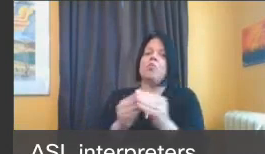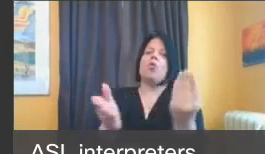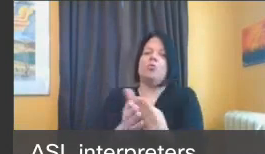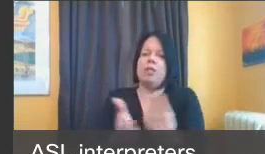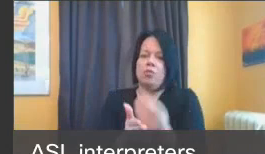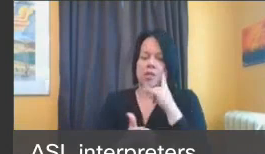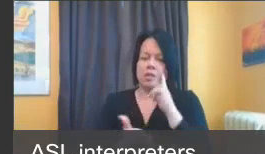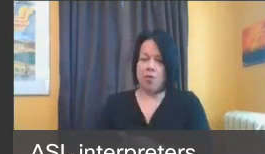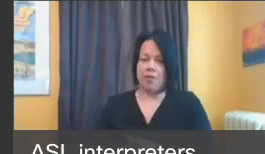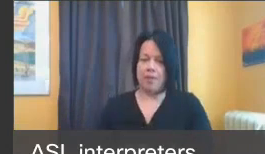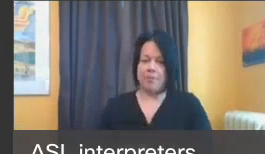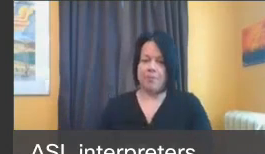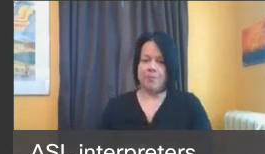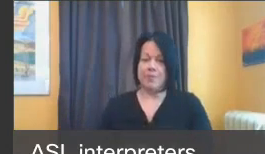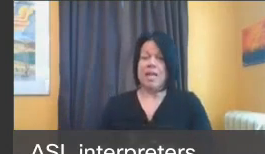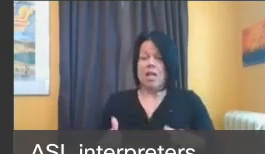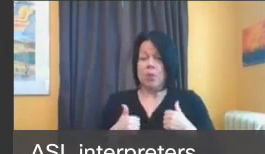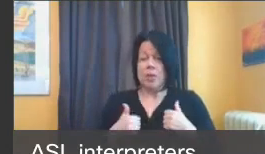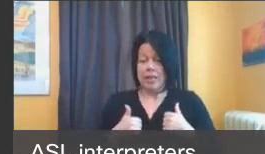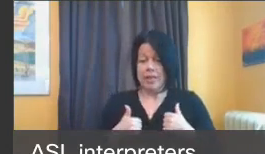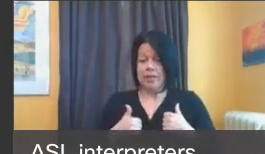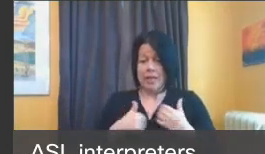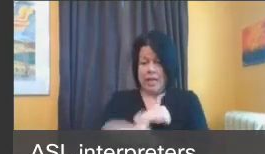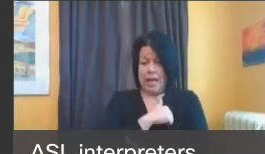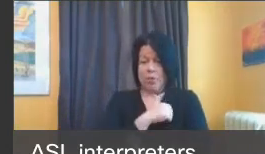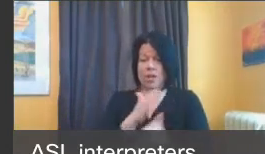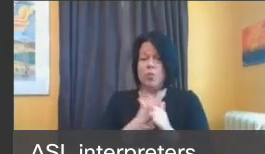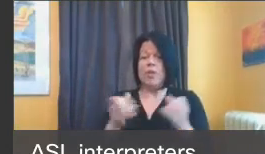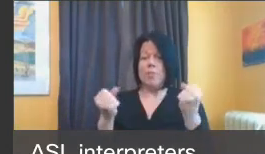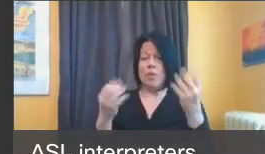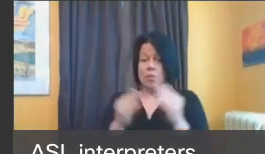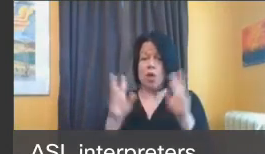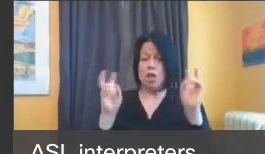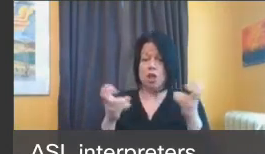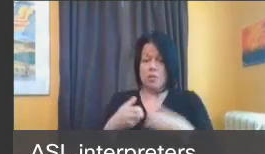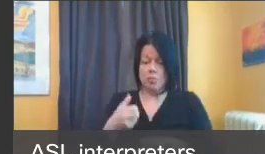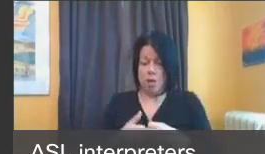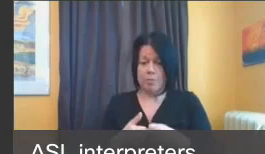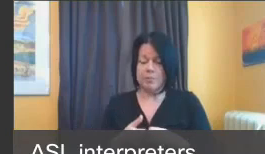things. And we live in a county with lots of other problems, lots of other issues.